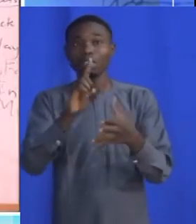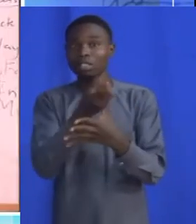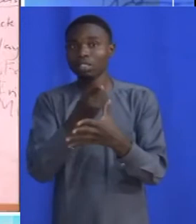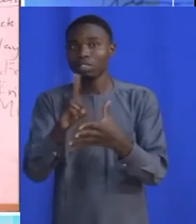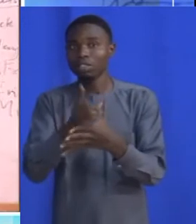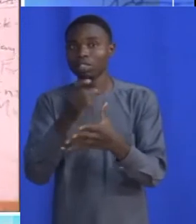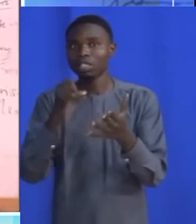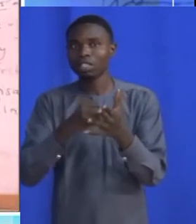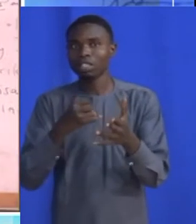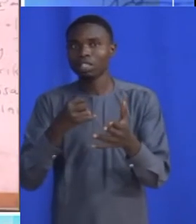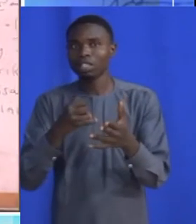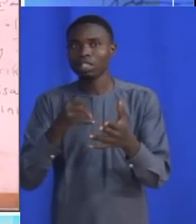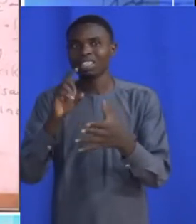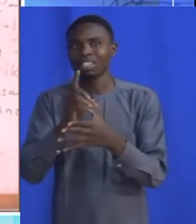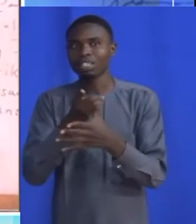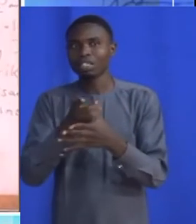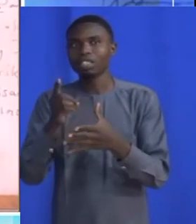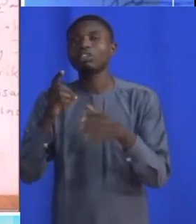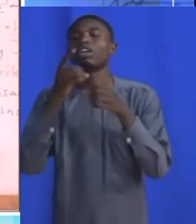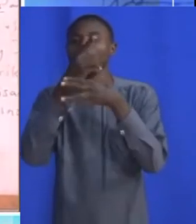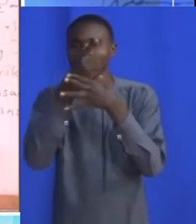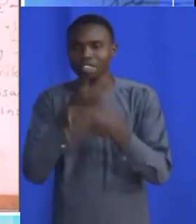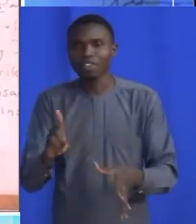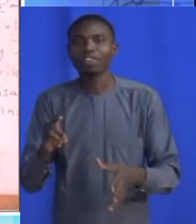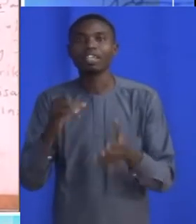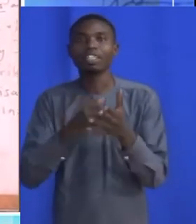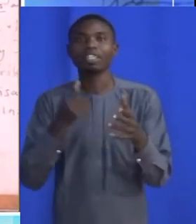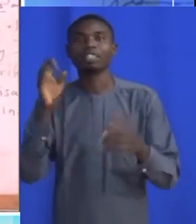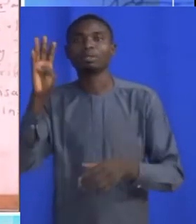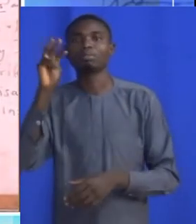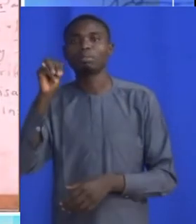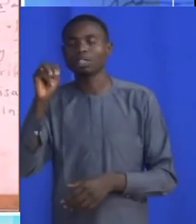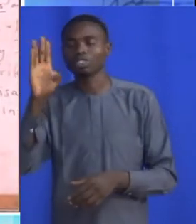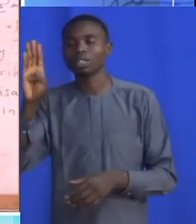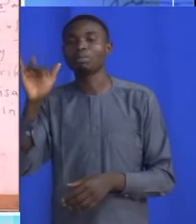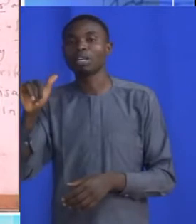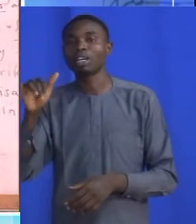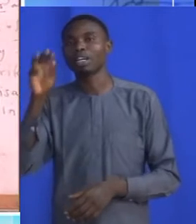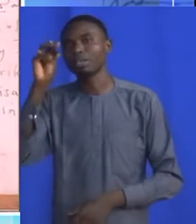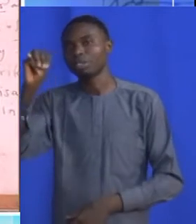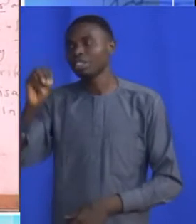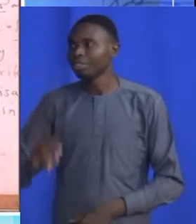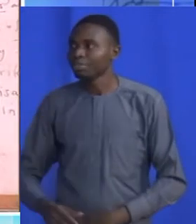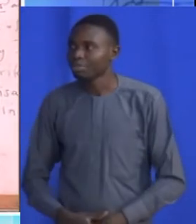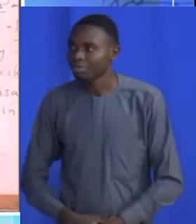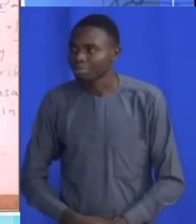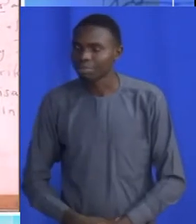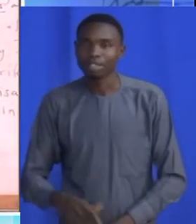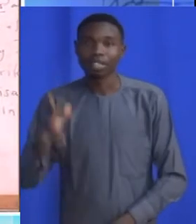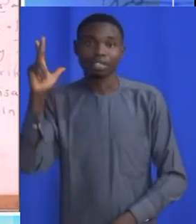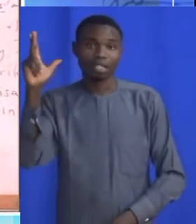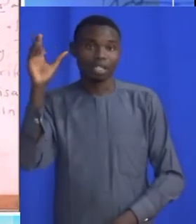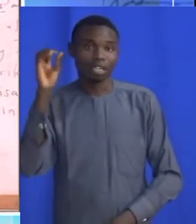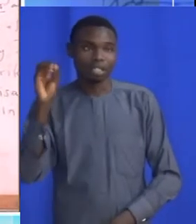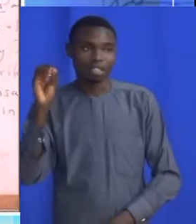important concept or principle that underline the rule of law and the importance of rule of law in the democratic system